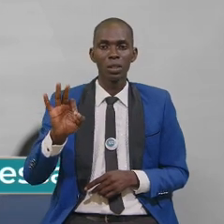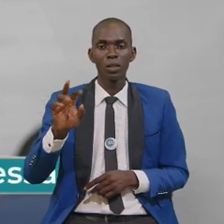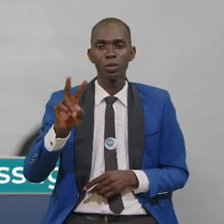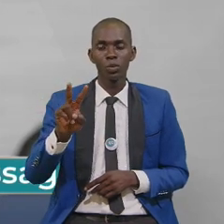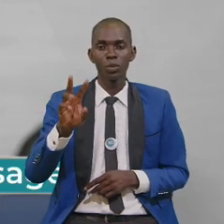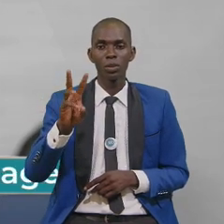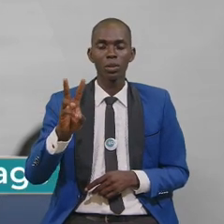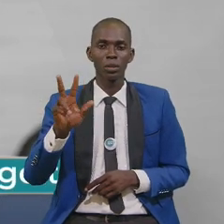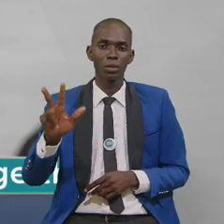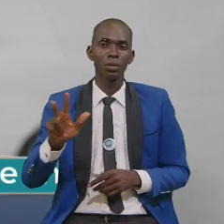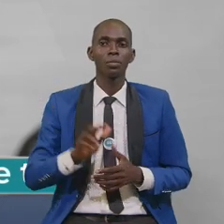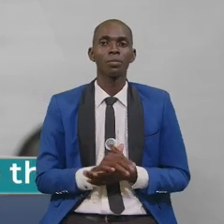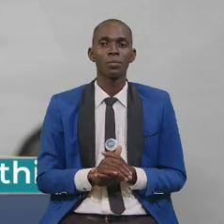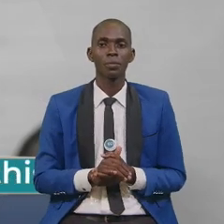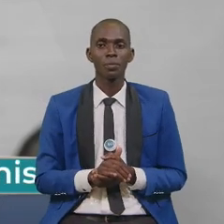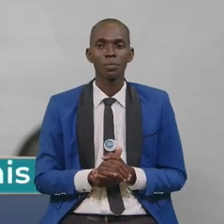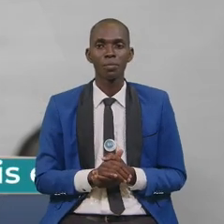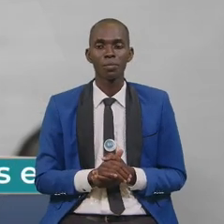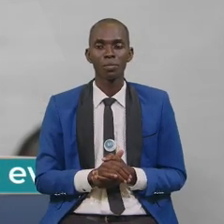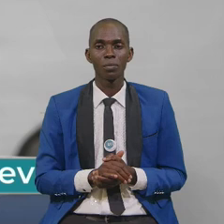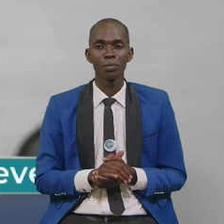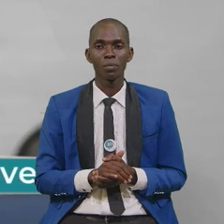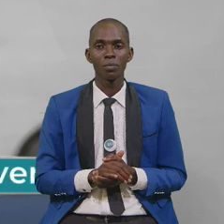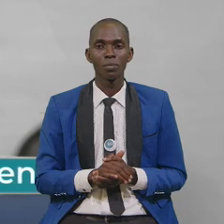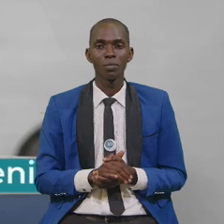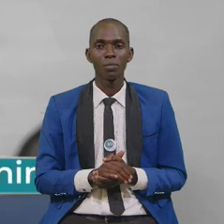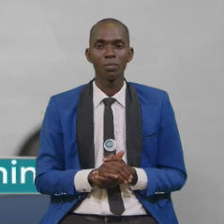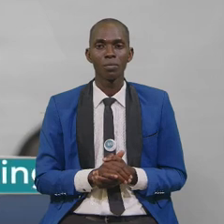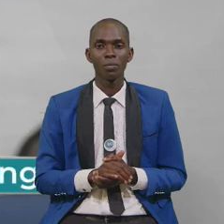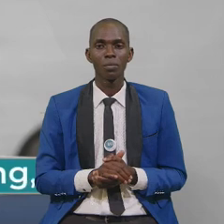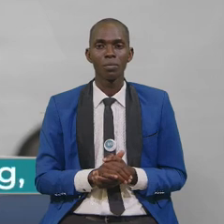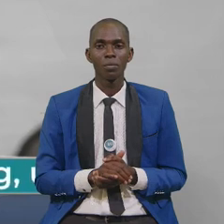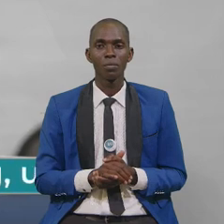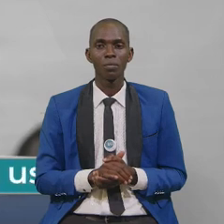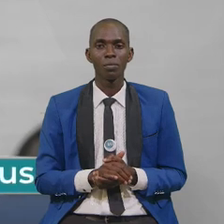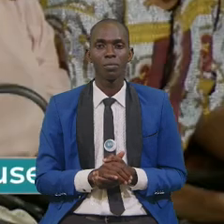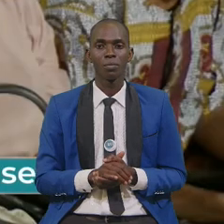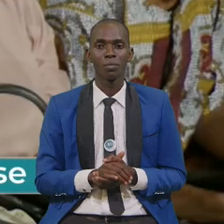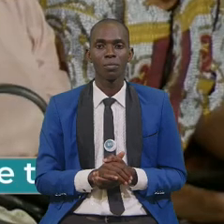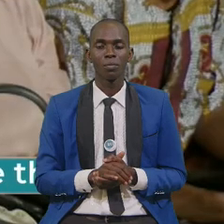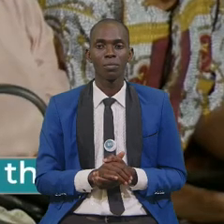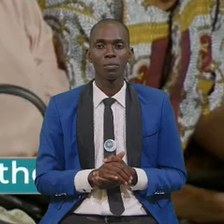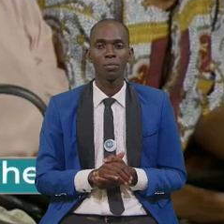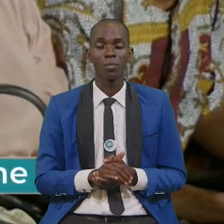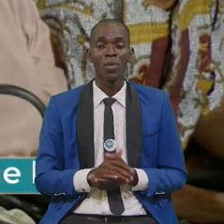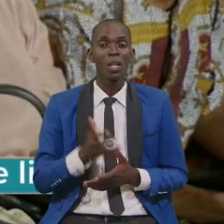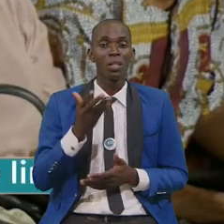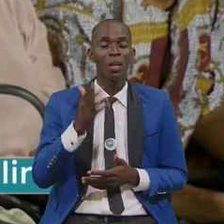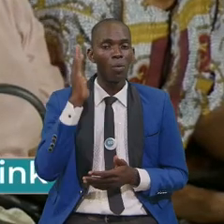+234 915 444 9263. There will be a special